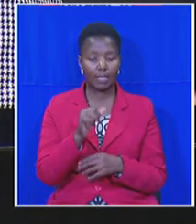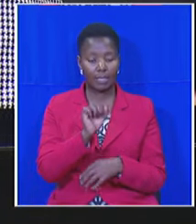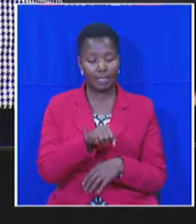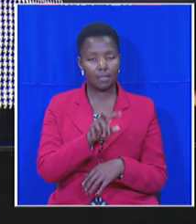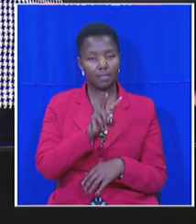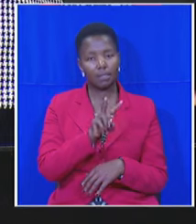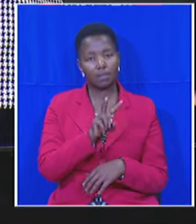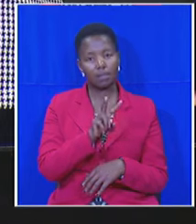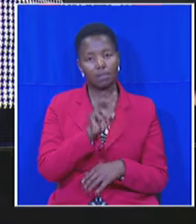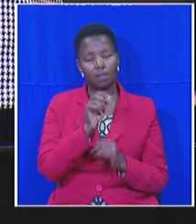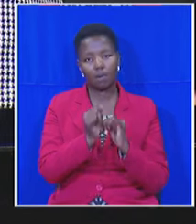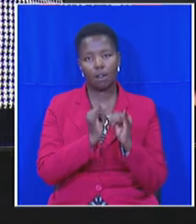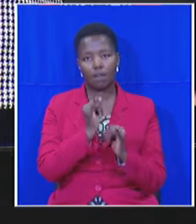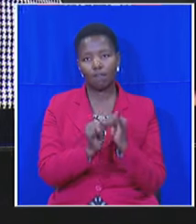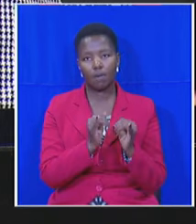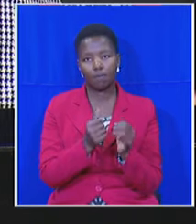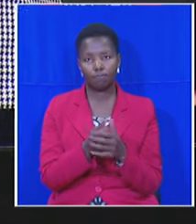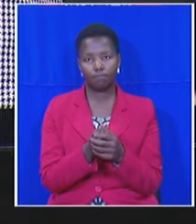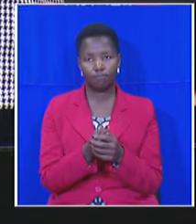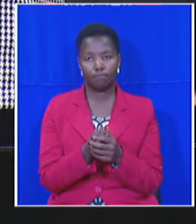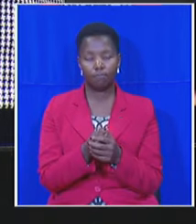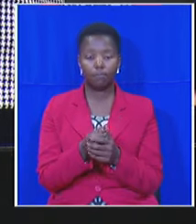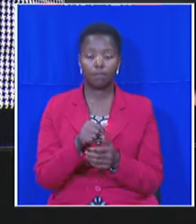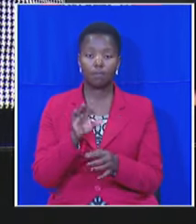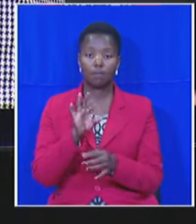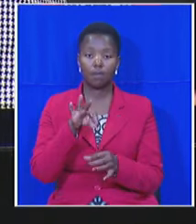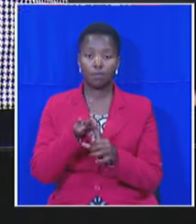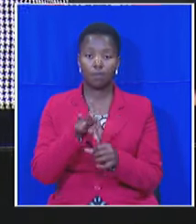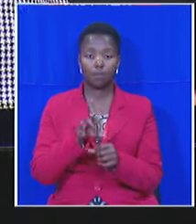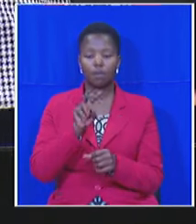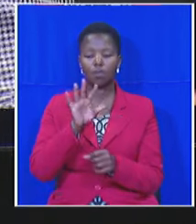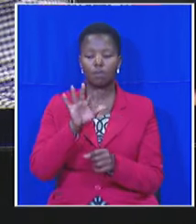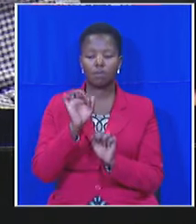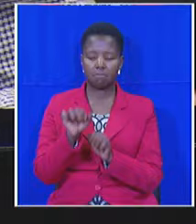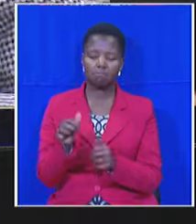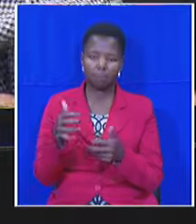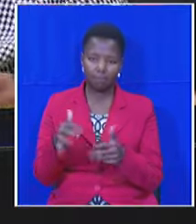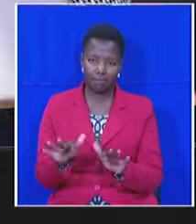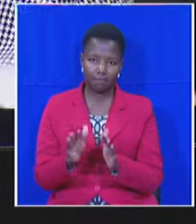yes 211. The vote 25 is accordingly agreed to.